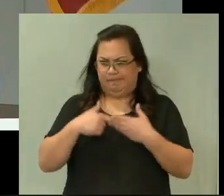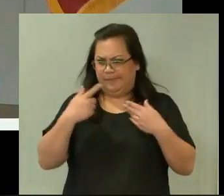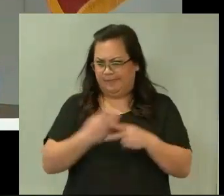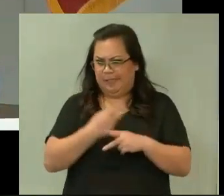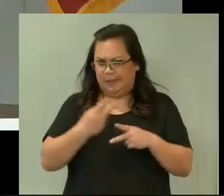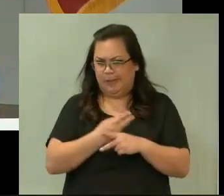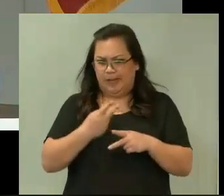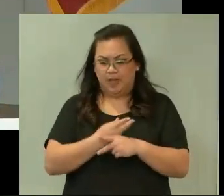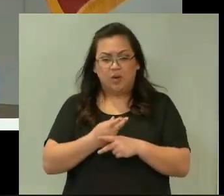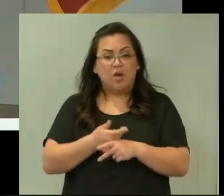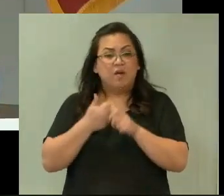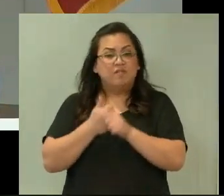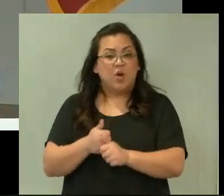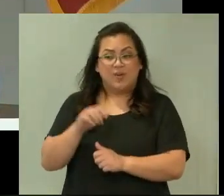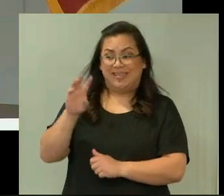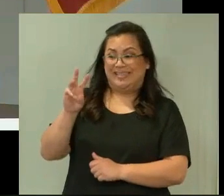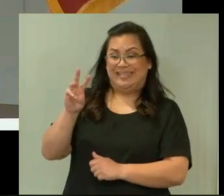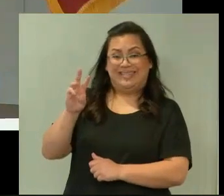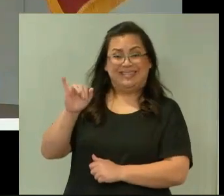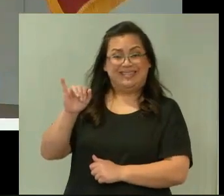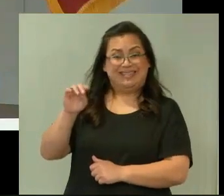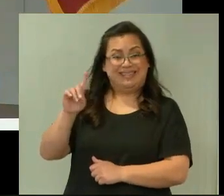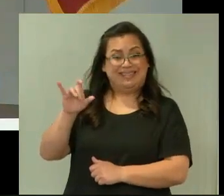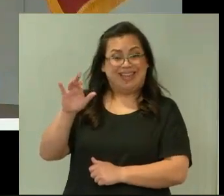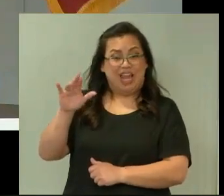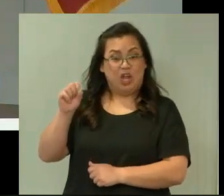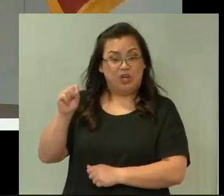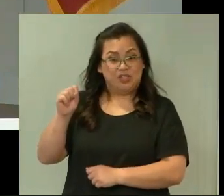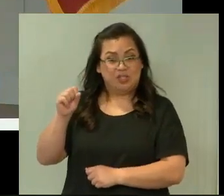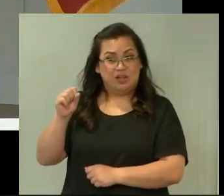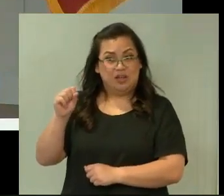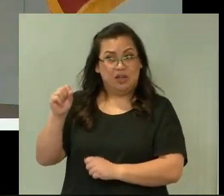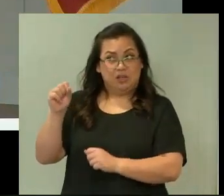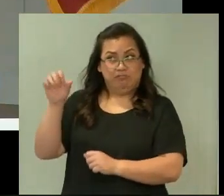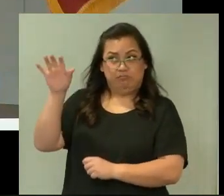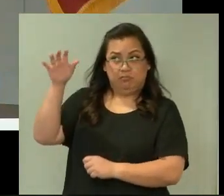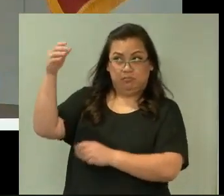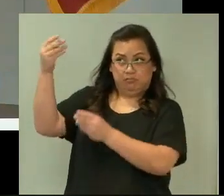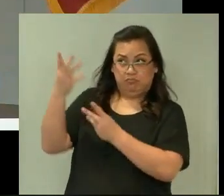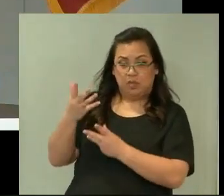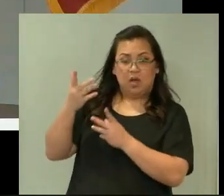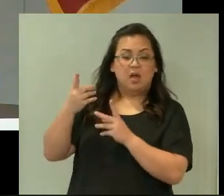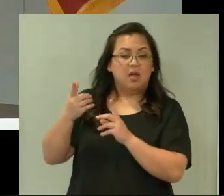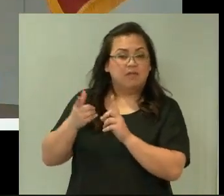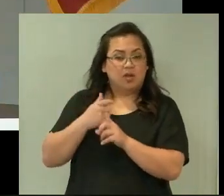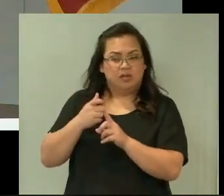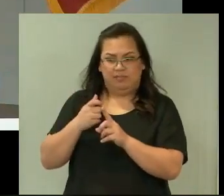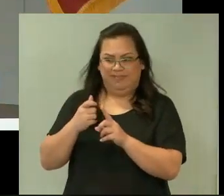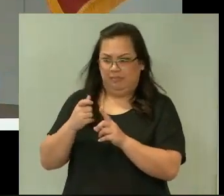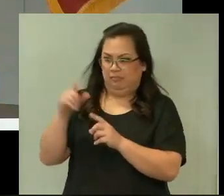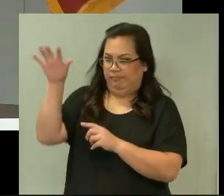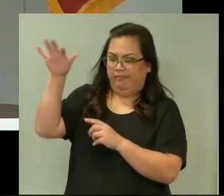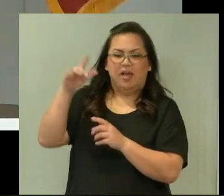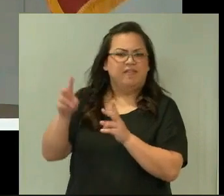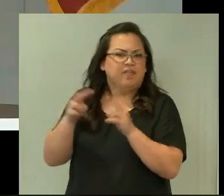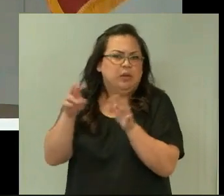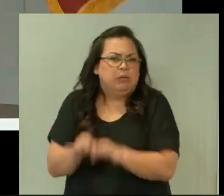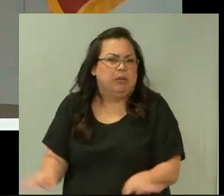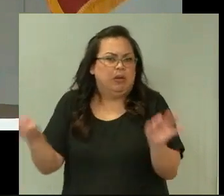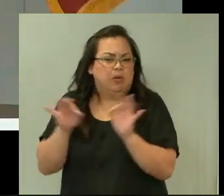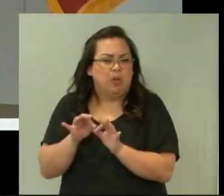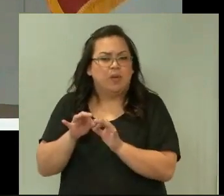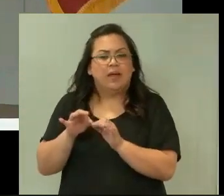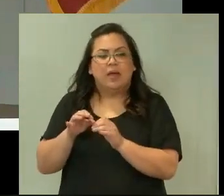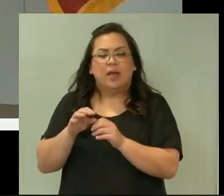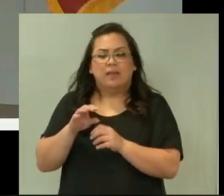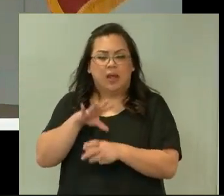following 6 indicators that we believe are very, very, very critical. And those indicators include